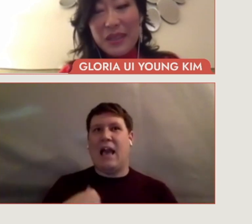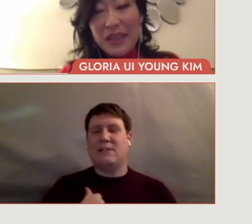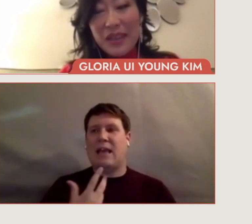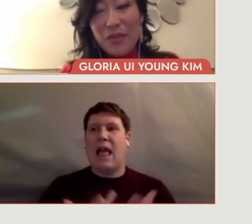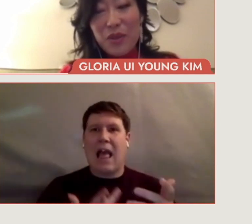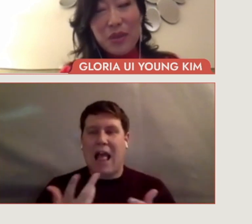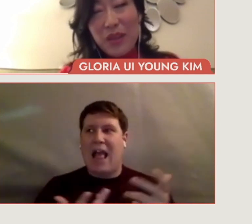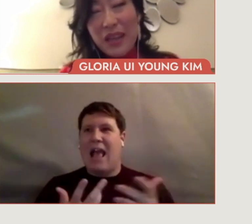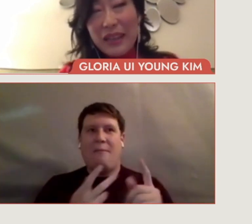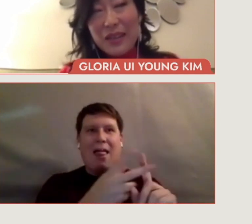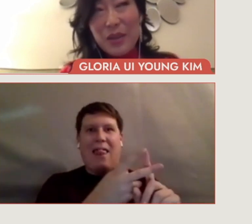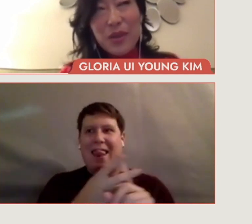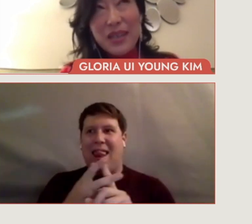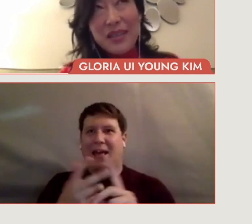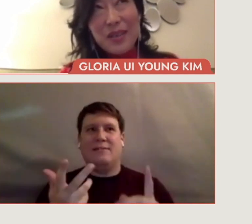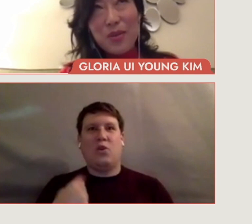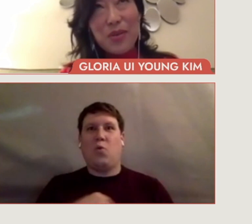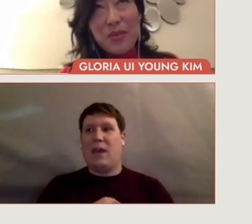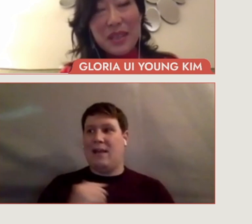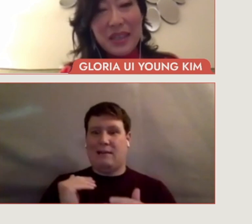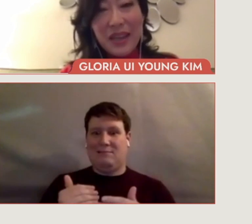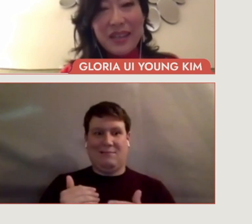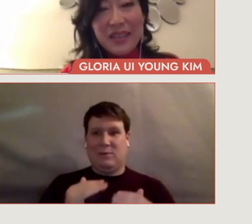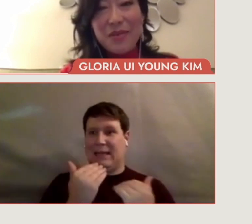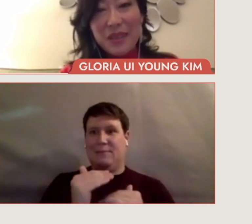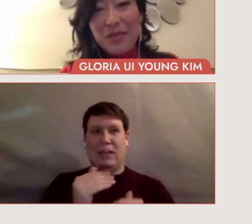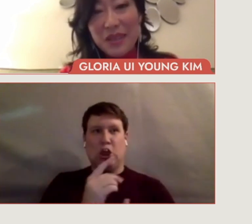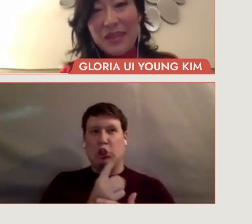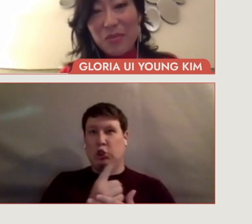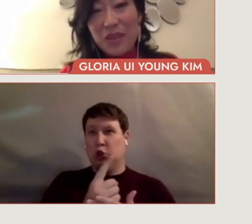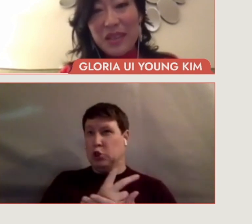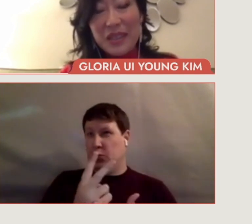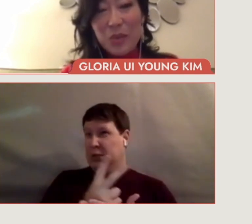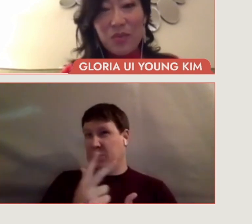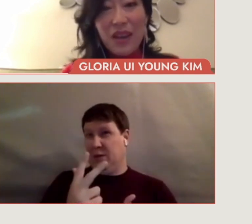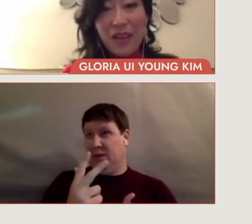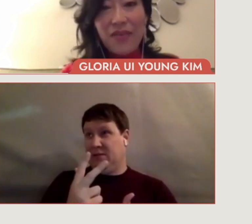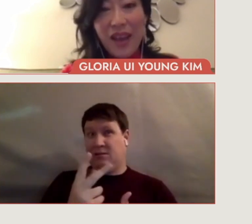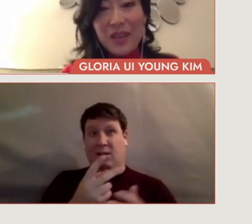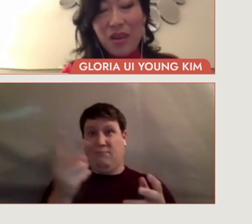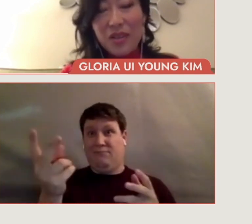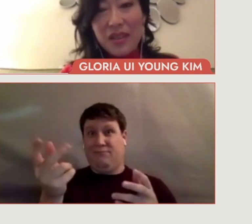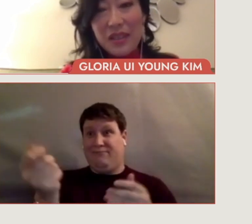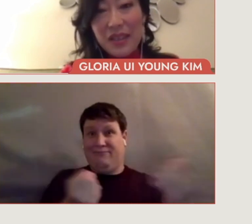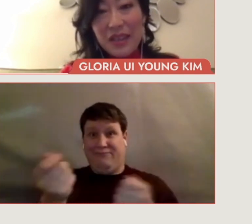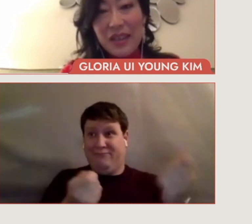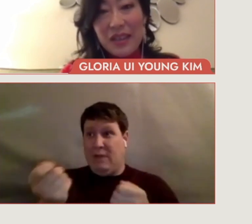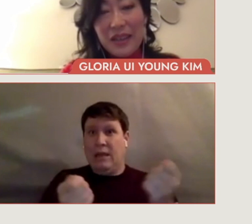was, which was, we had like 2 weeks, 2 or 3 weeks to cast. It was pretty intense. Yeah. And fast